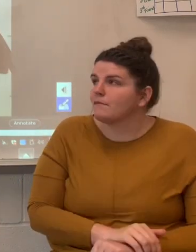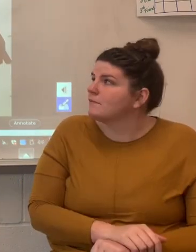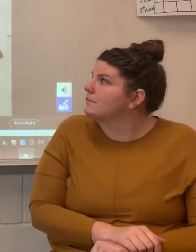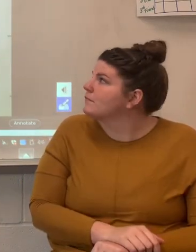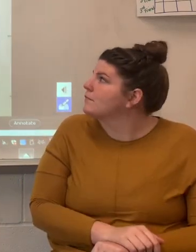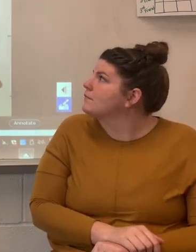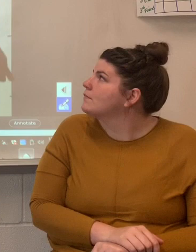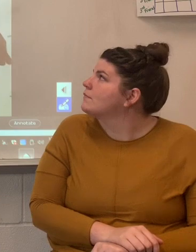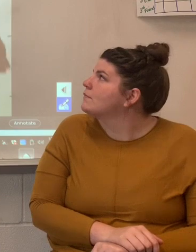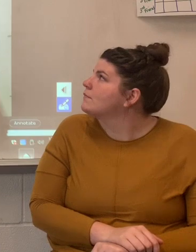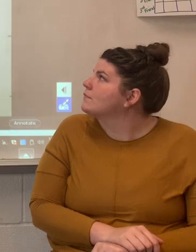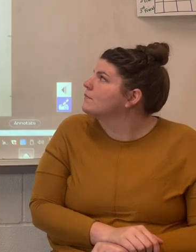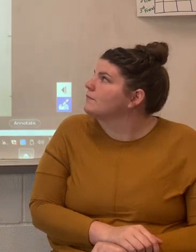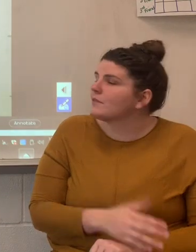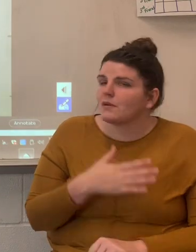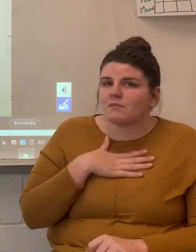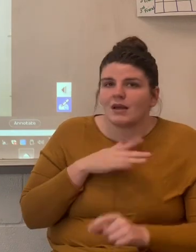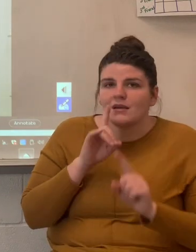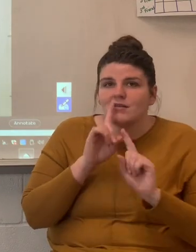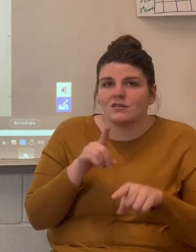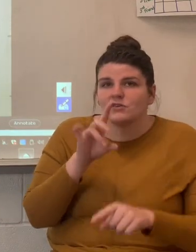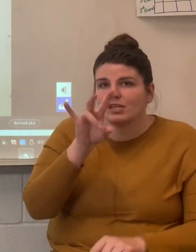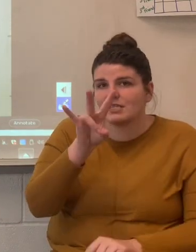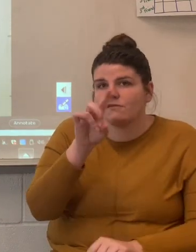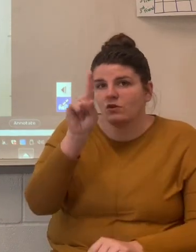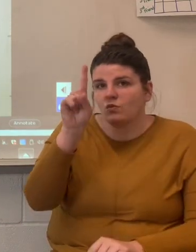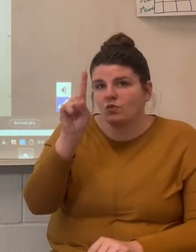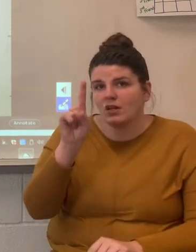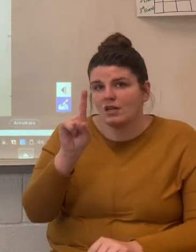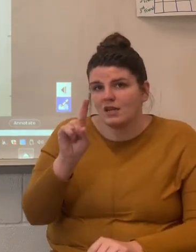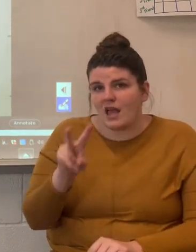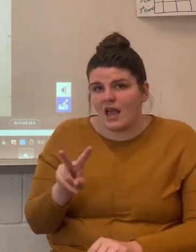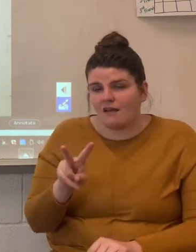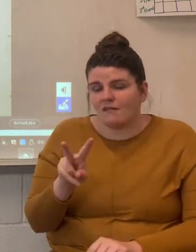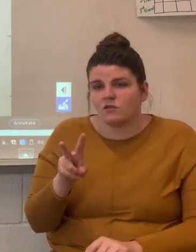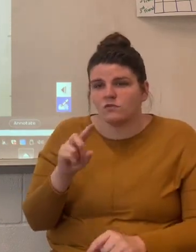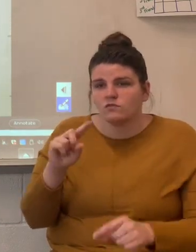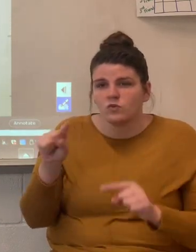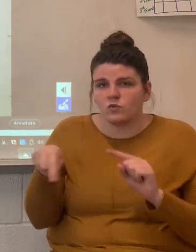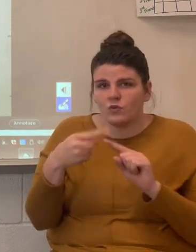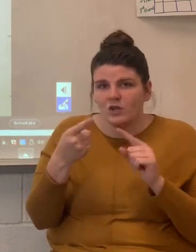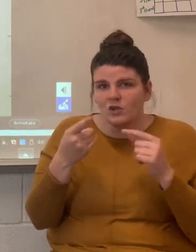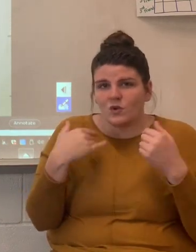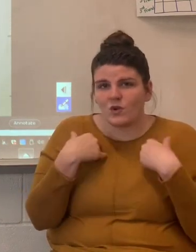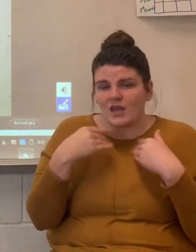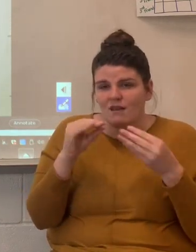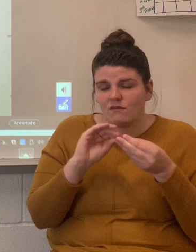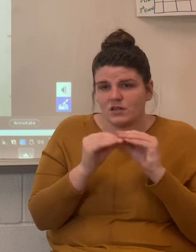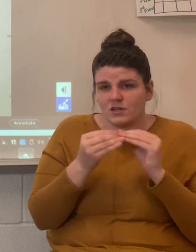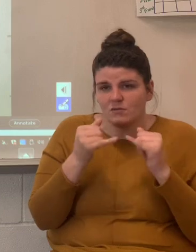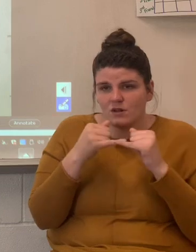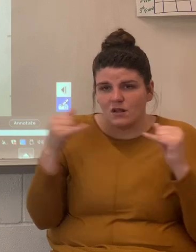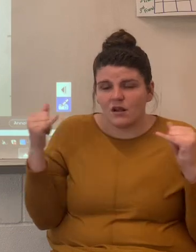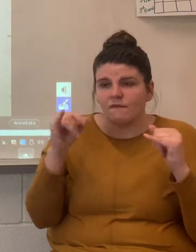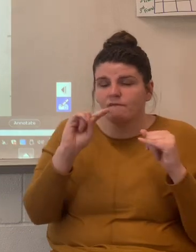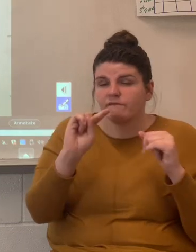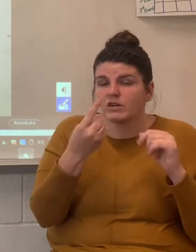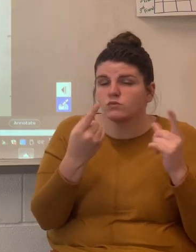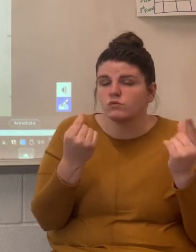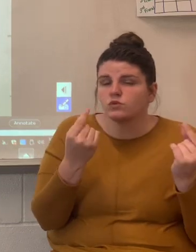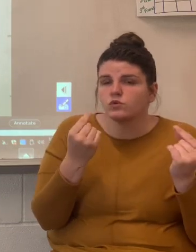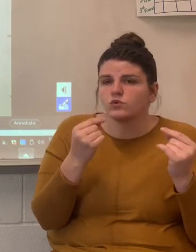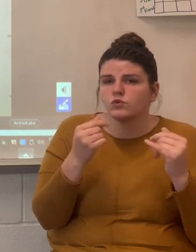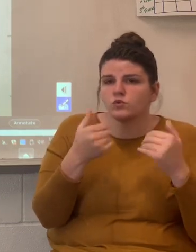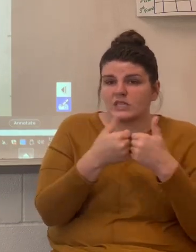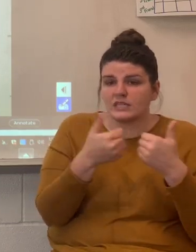is 7 1/2. So when you're dealing with a number line, the first thing you've got to do is divide that number line out according to